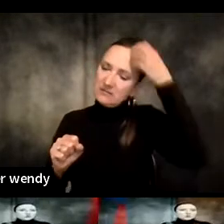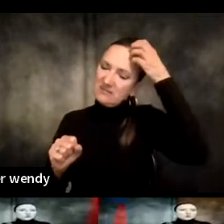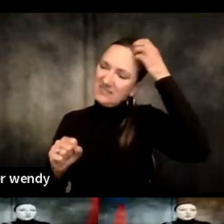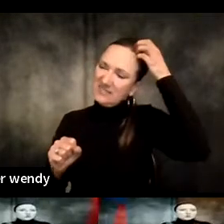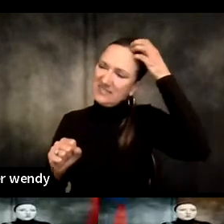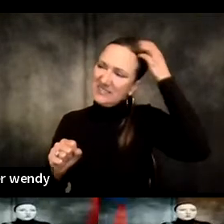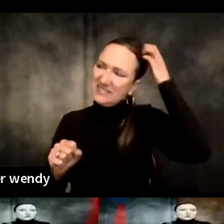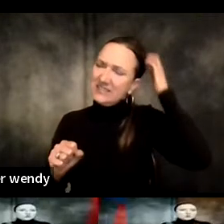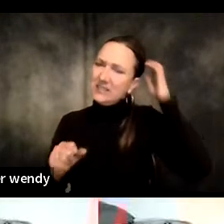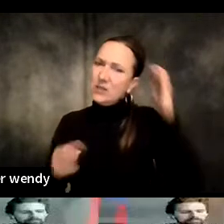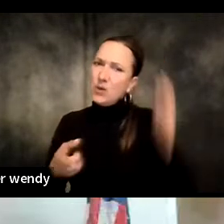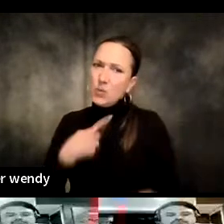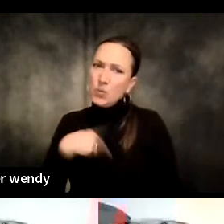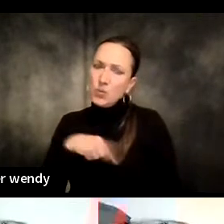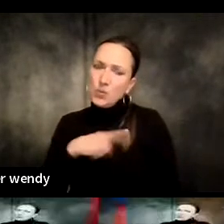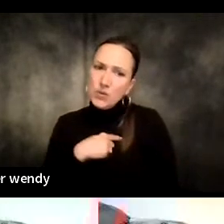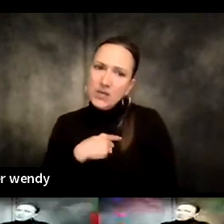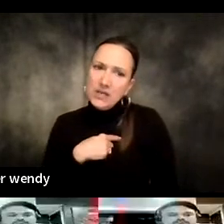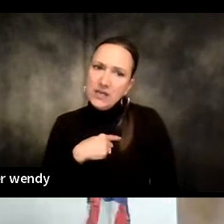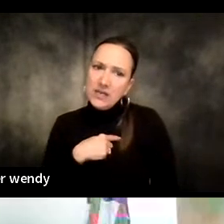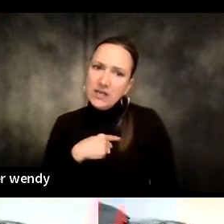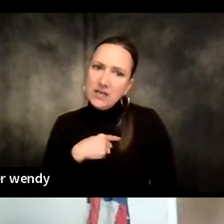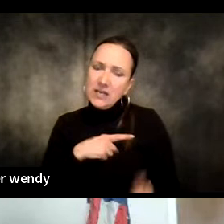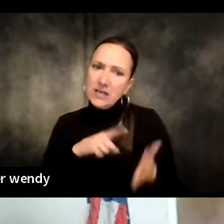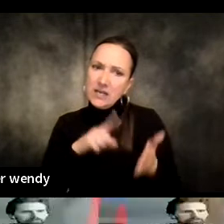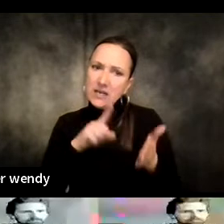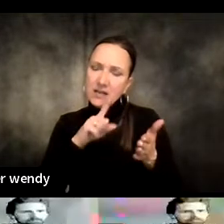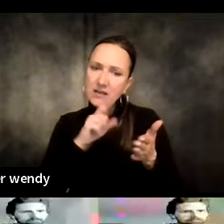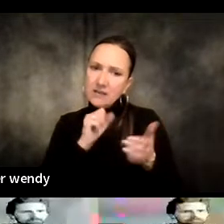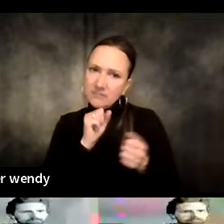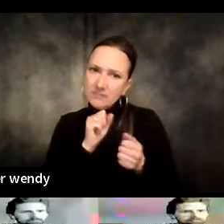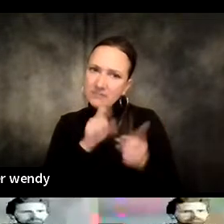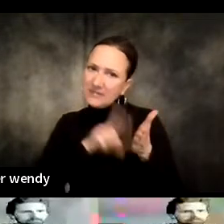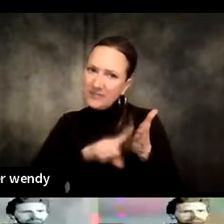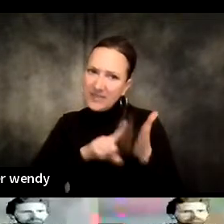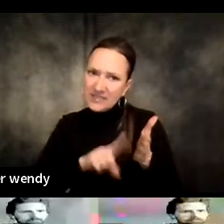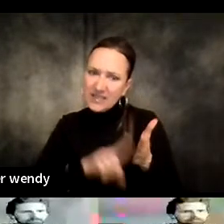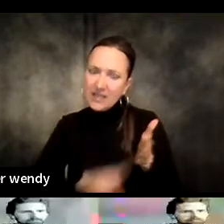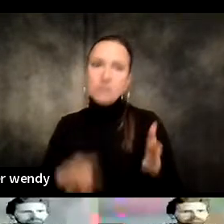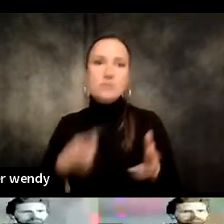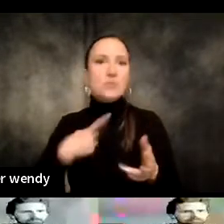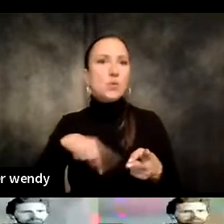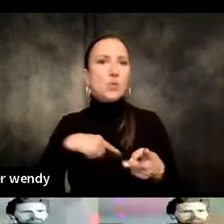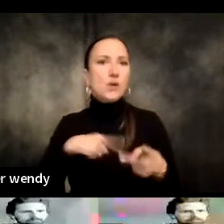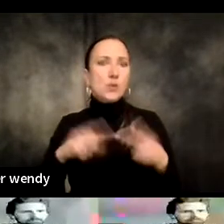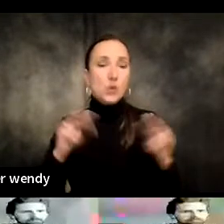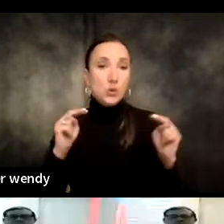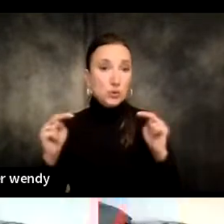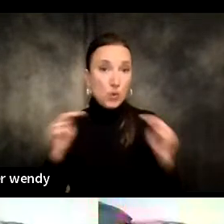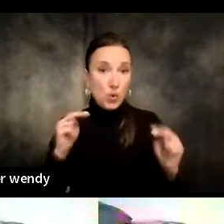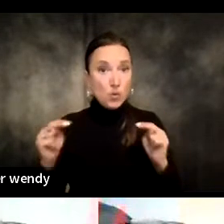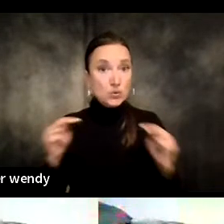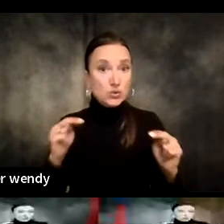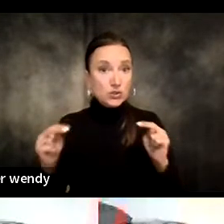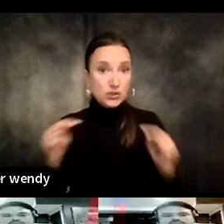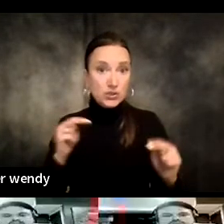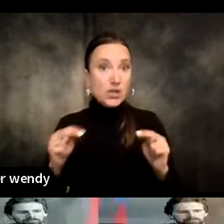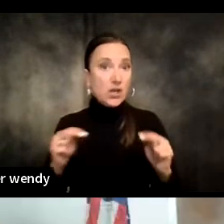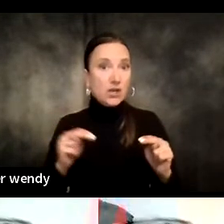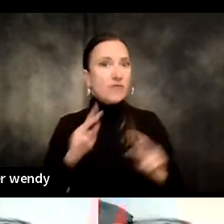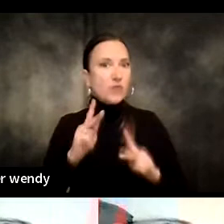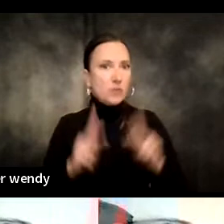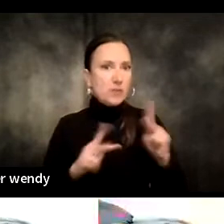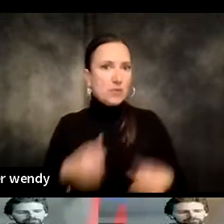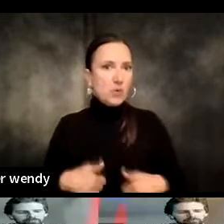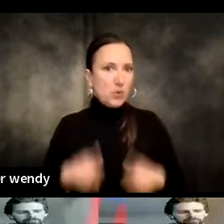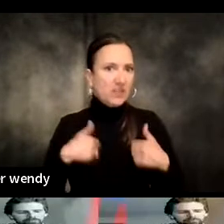will investigate, we will negotiate on behalf of consumers